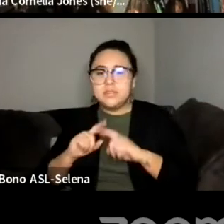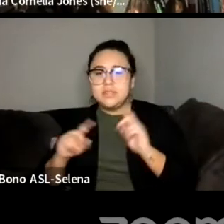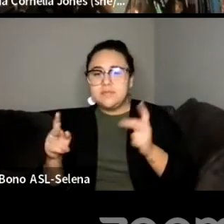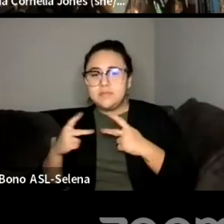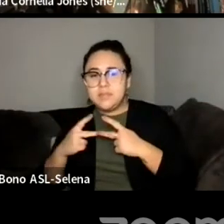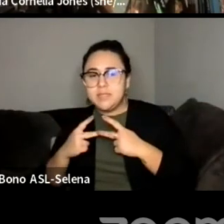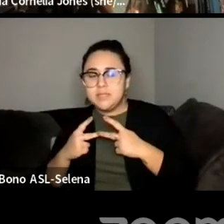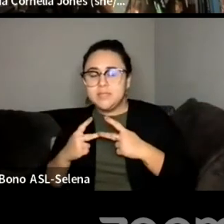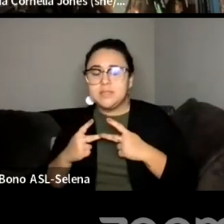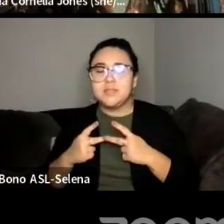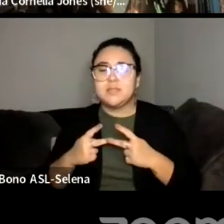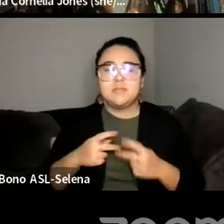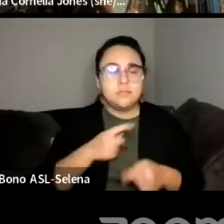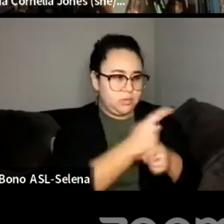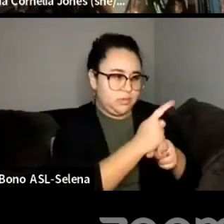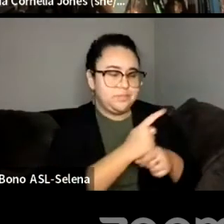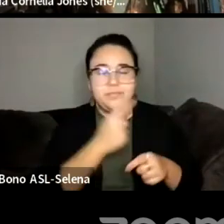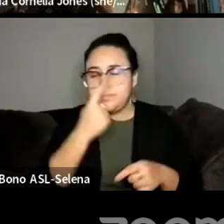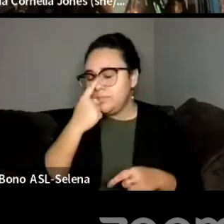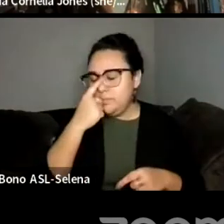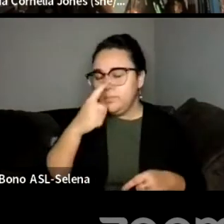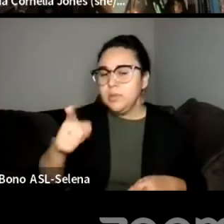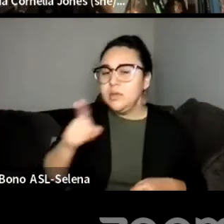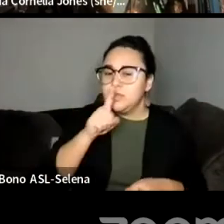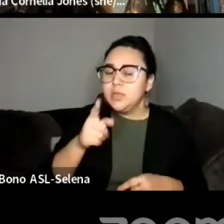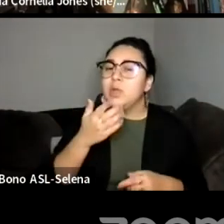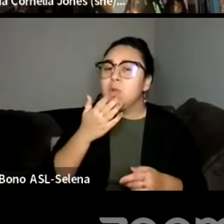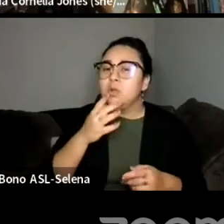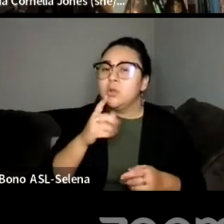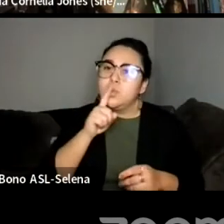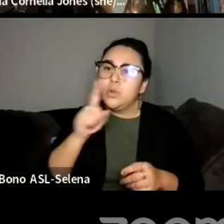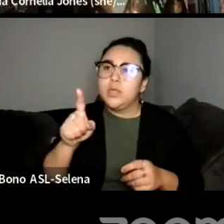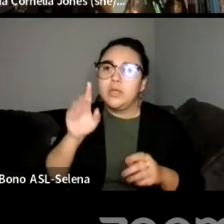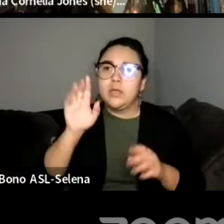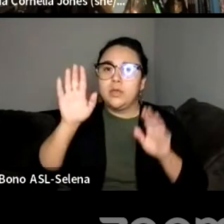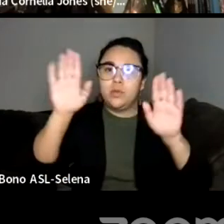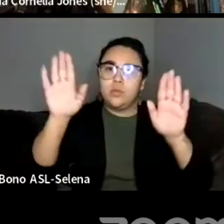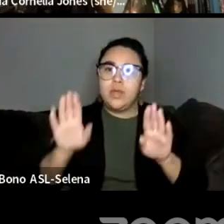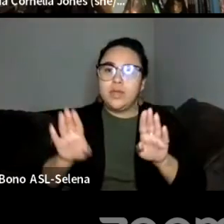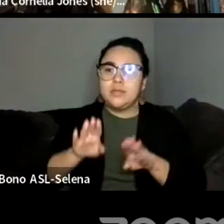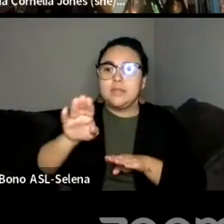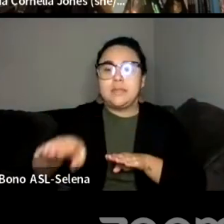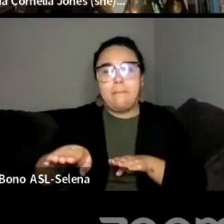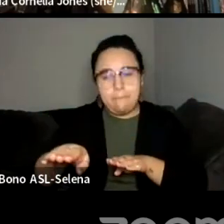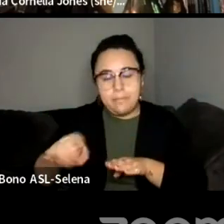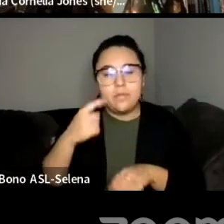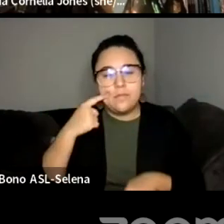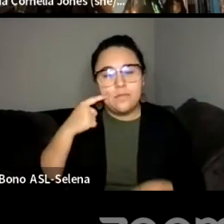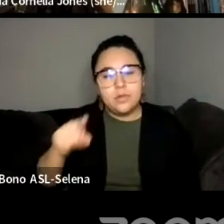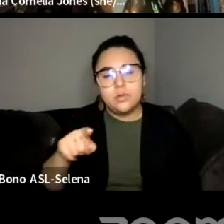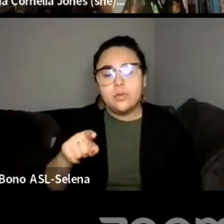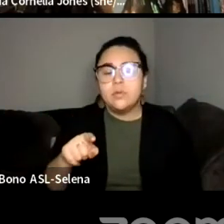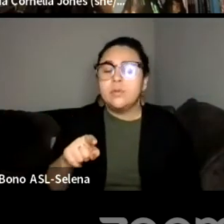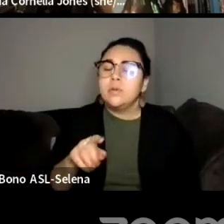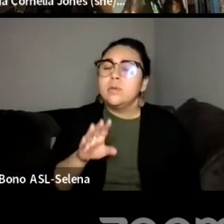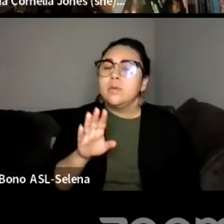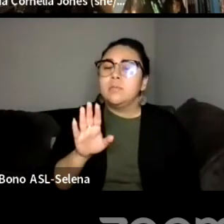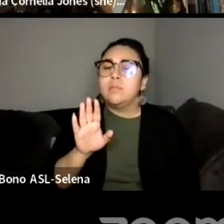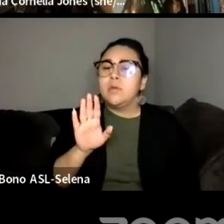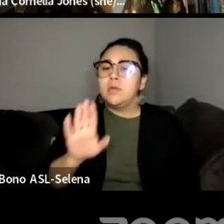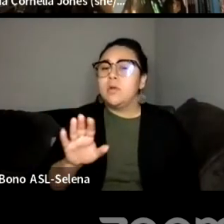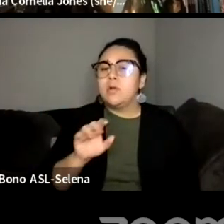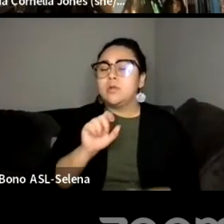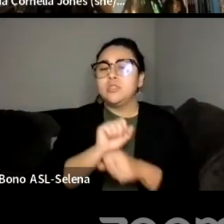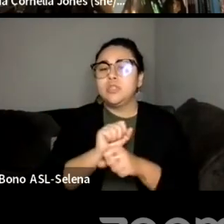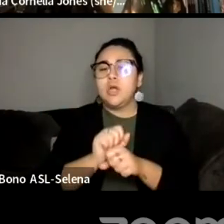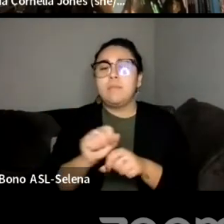said it was a really great stepping stone for you. Can you talk about your job at the public as a producer and how the work that you've done with Blackboard